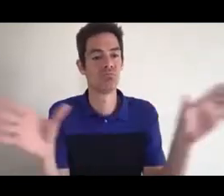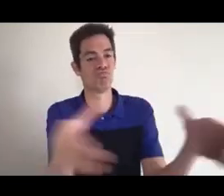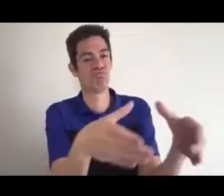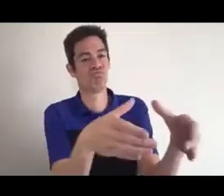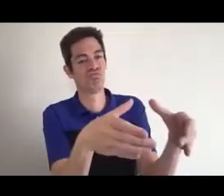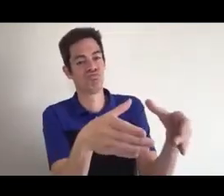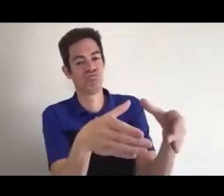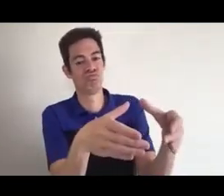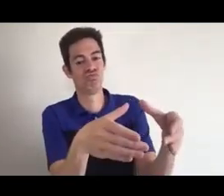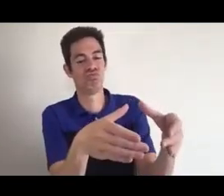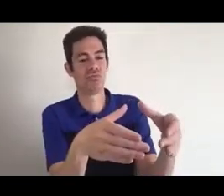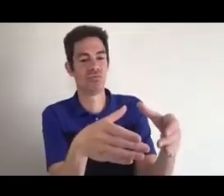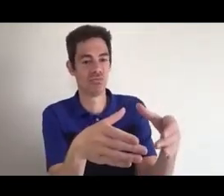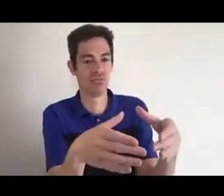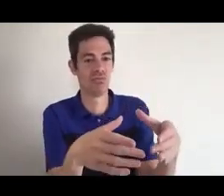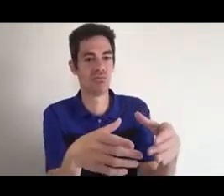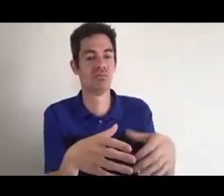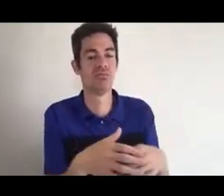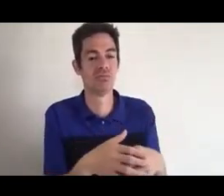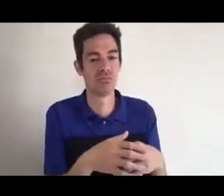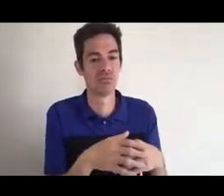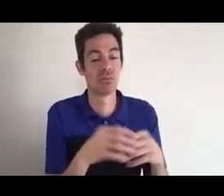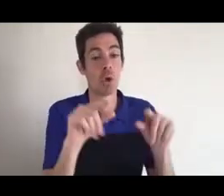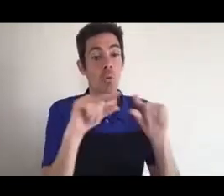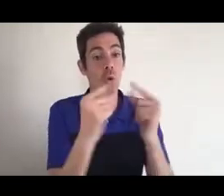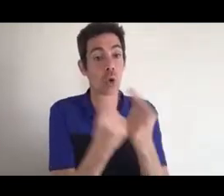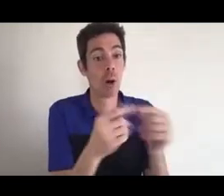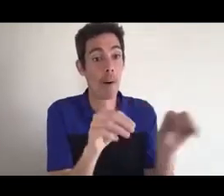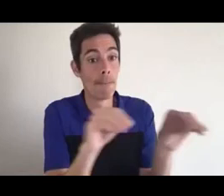A group can be translated to this.